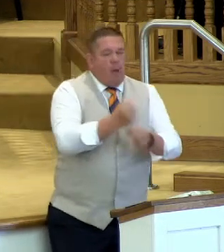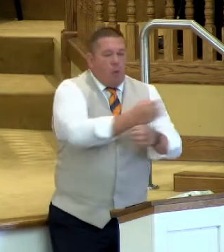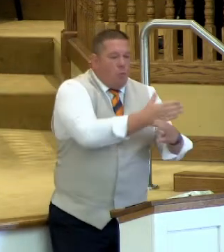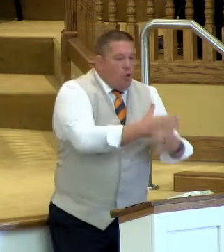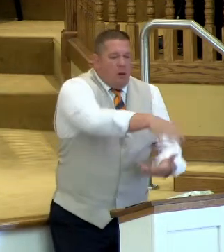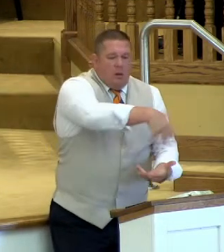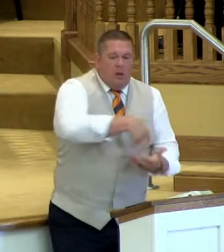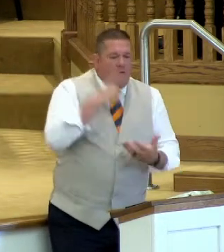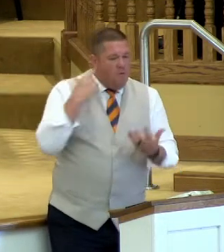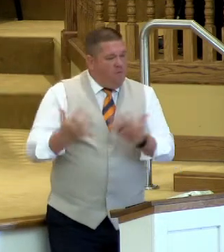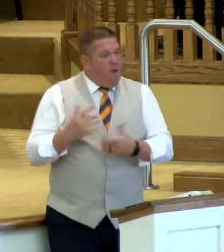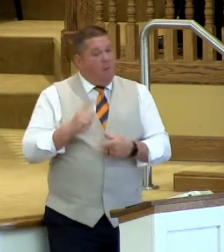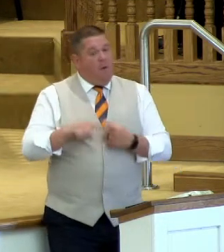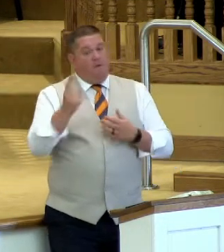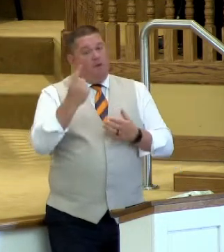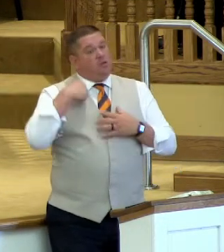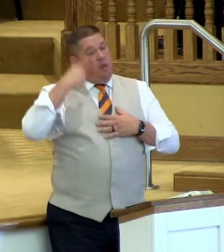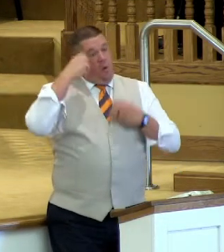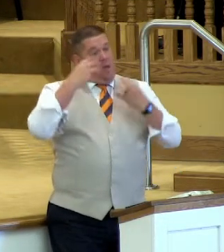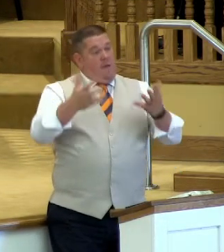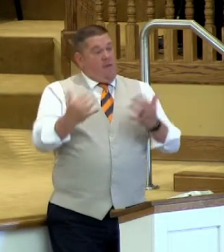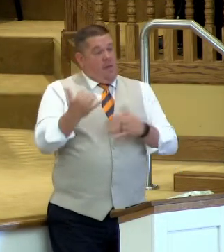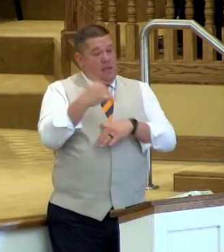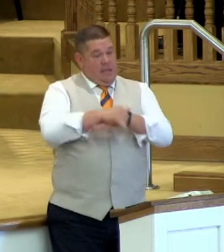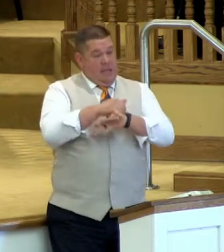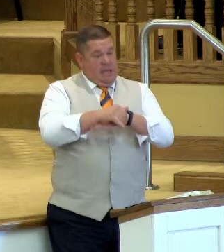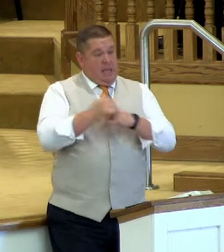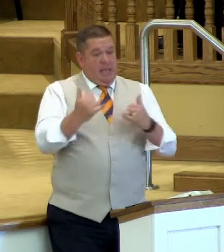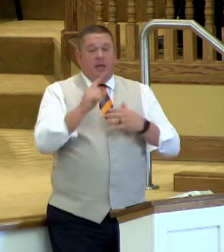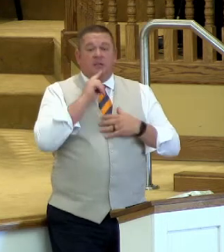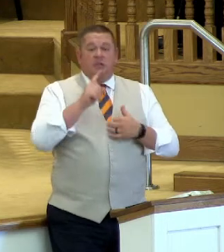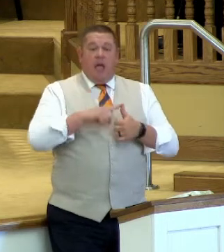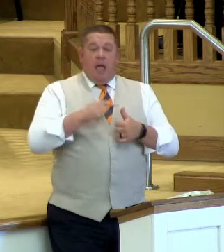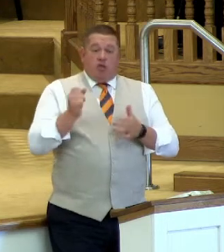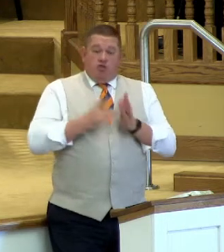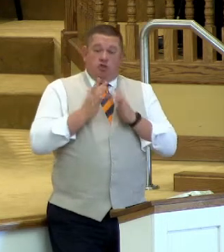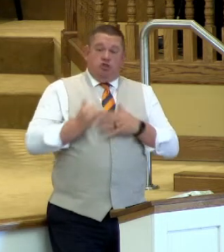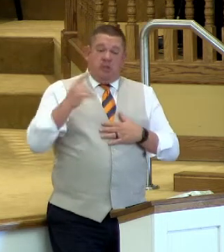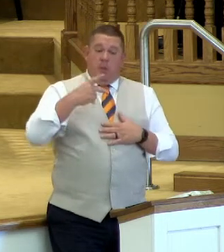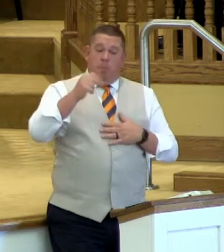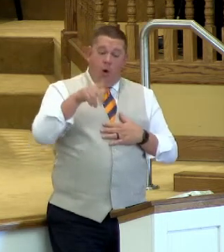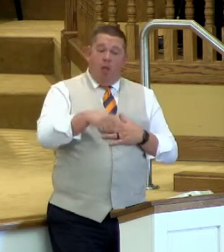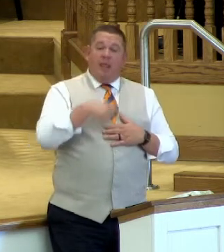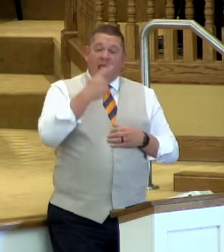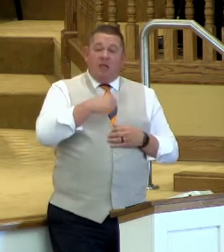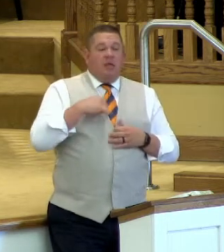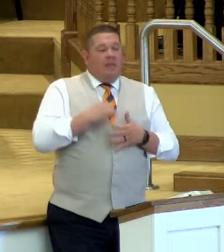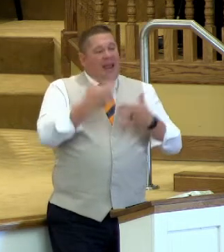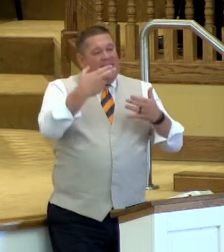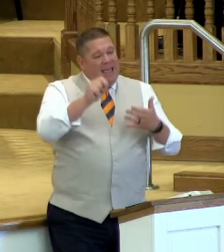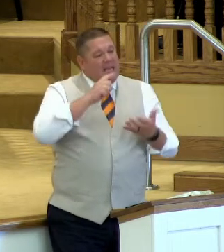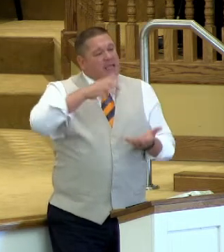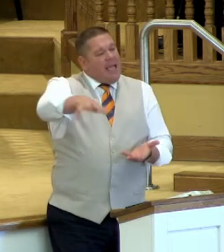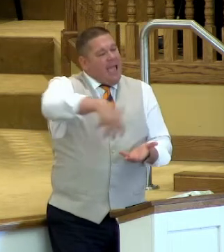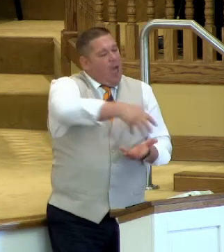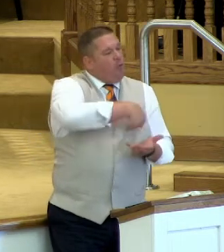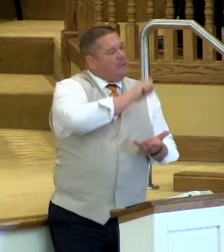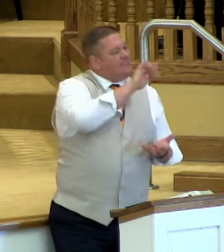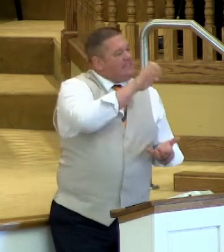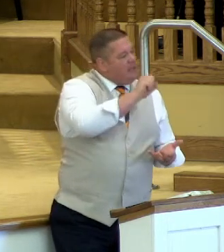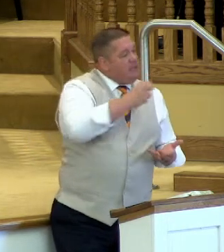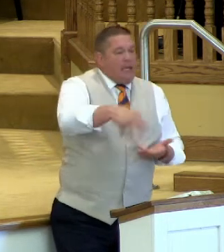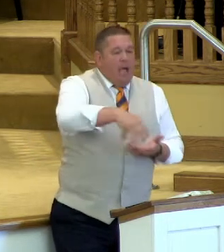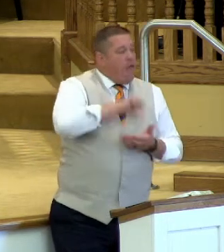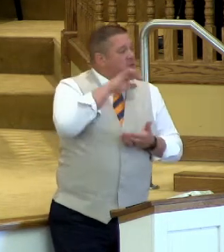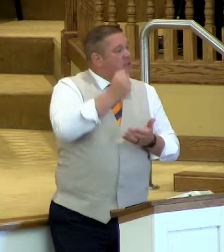serving and helping other people. But the first thought I want to give on right here is, today as Christians, Paul right here, it tells us that he's gathering sticks. He's